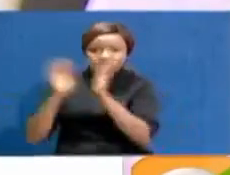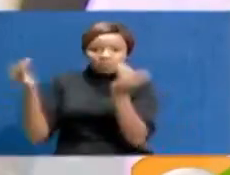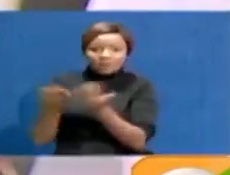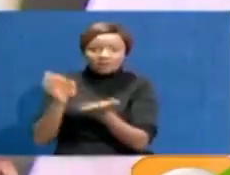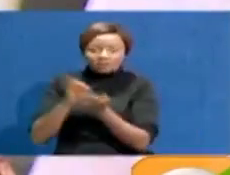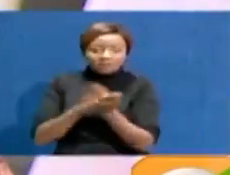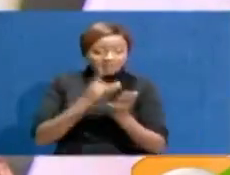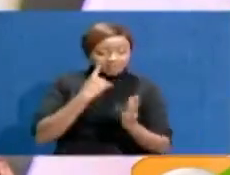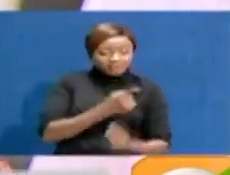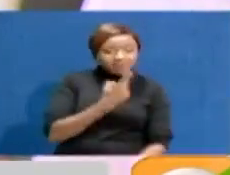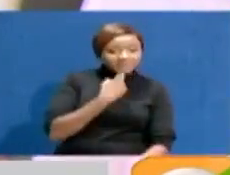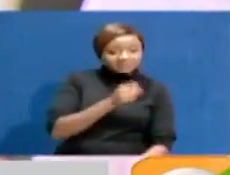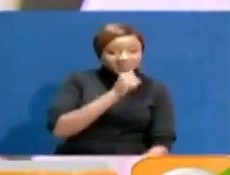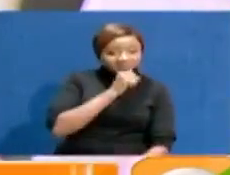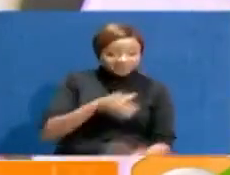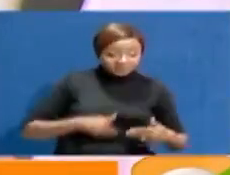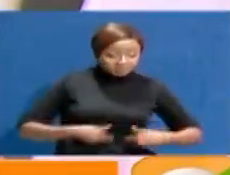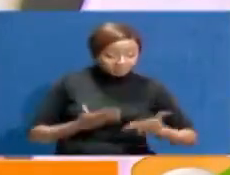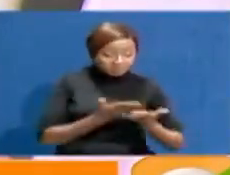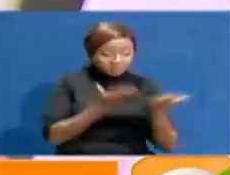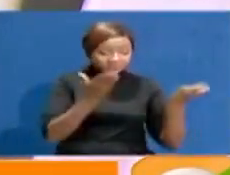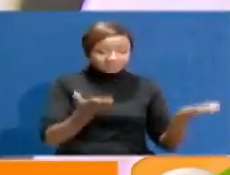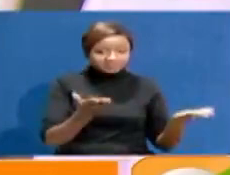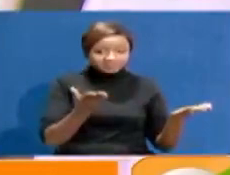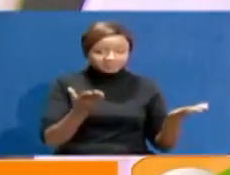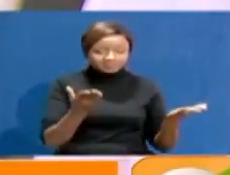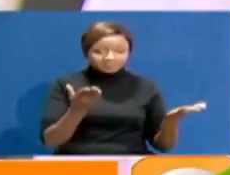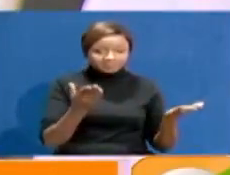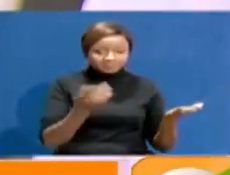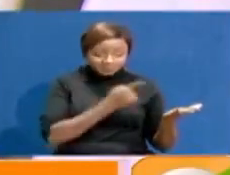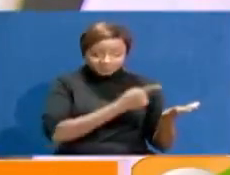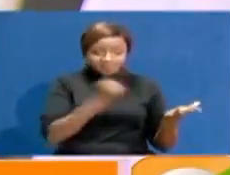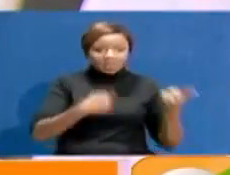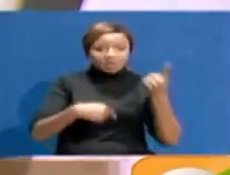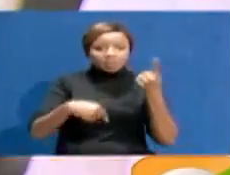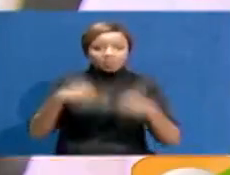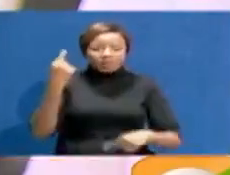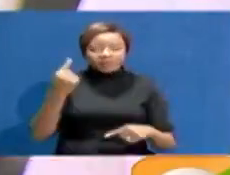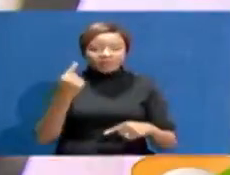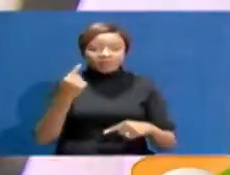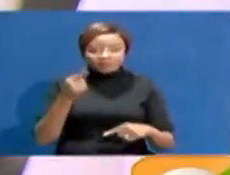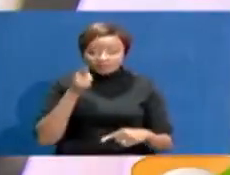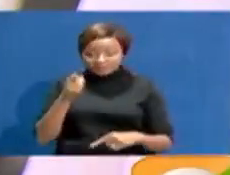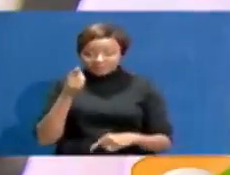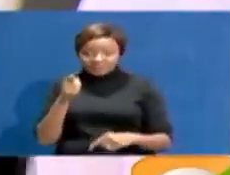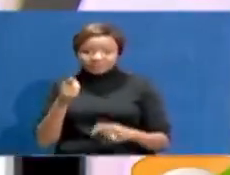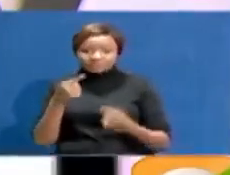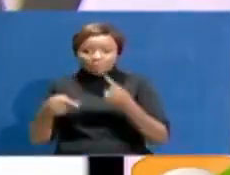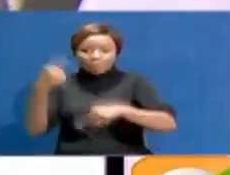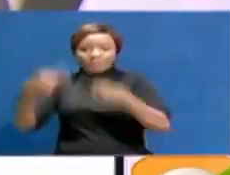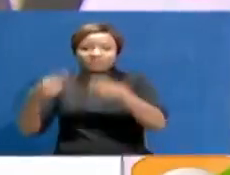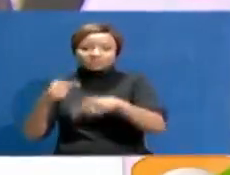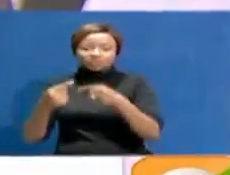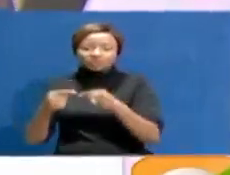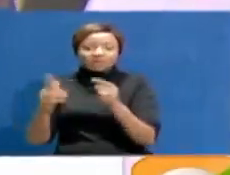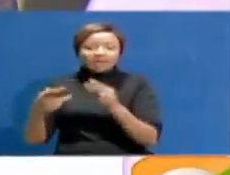These 750 young men and women are the winners of the MbeleNaBiz